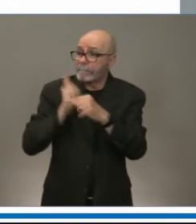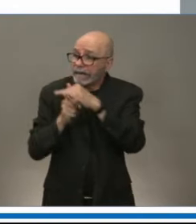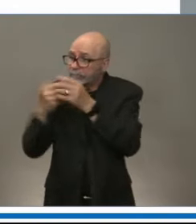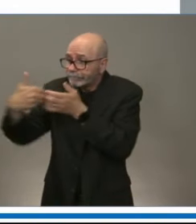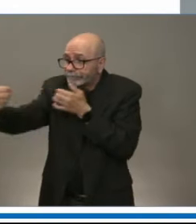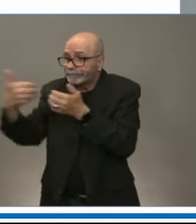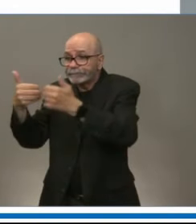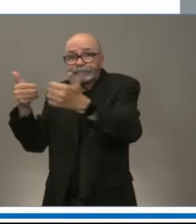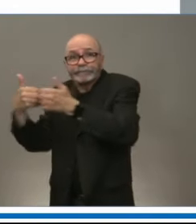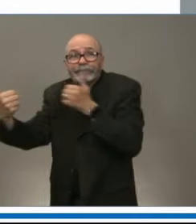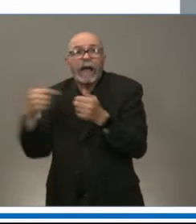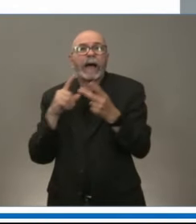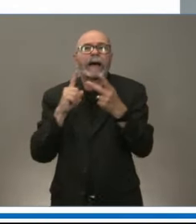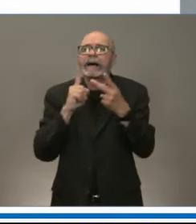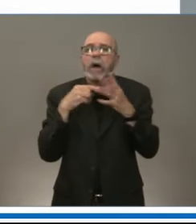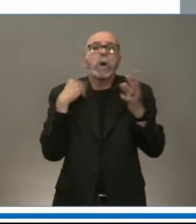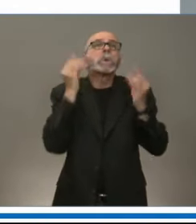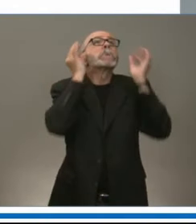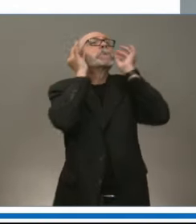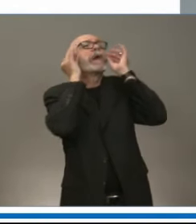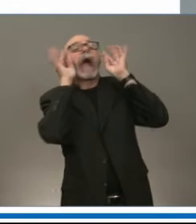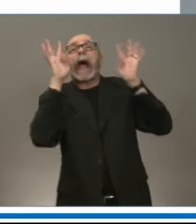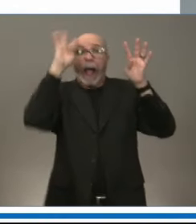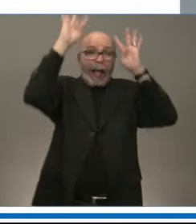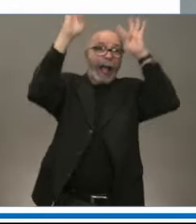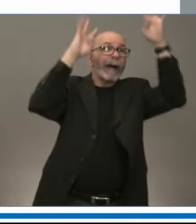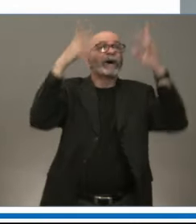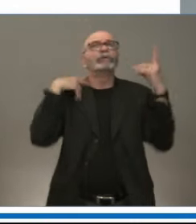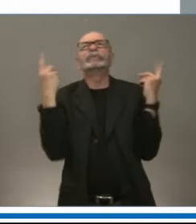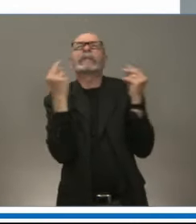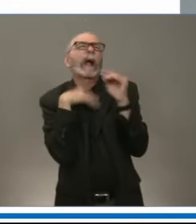to try to get around this. That puts us all at risk.